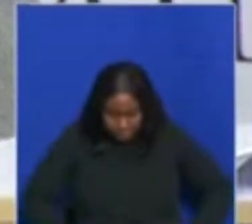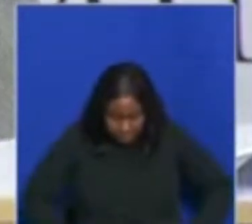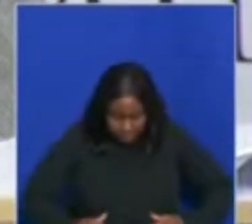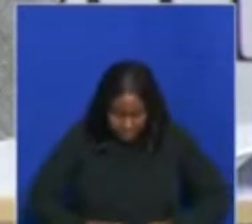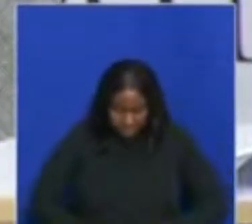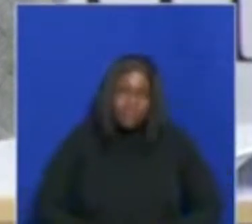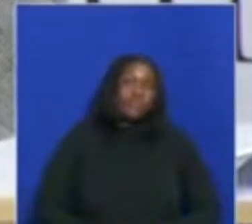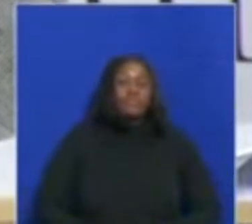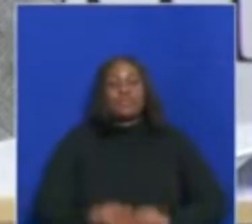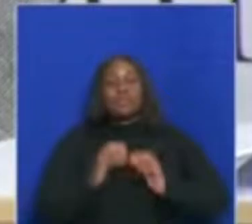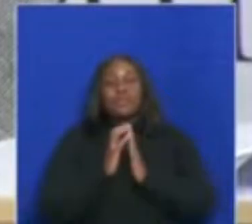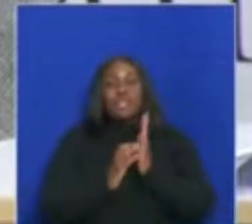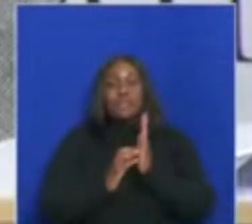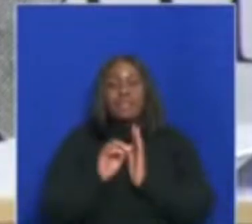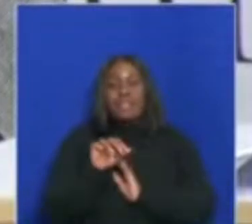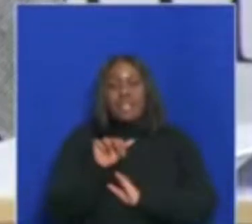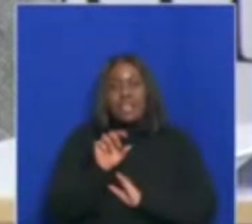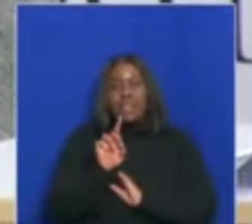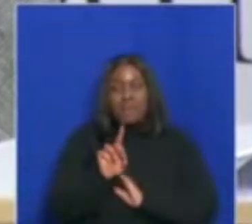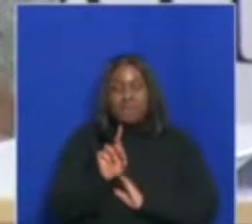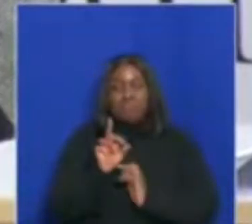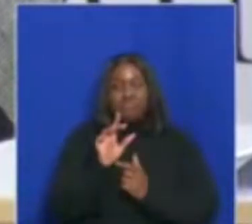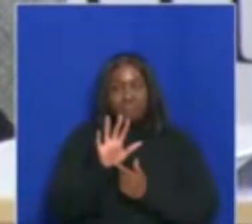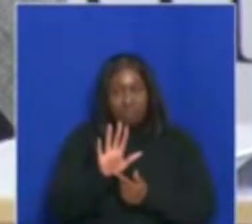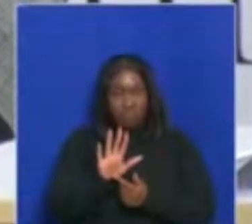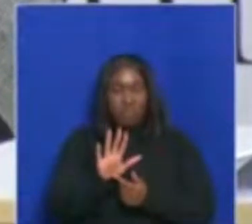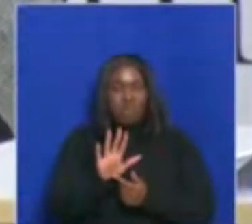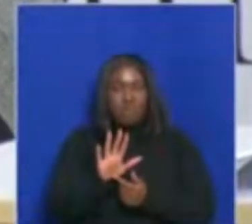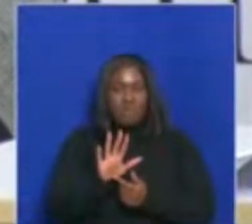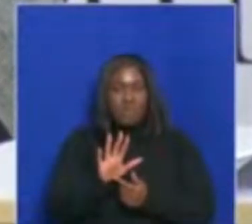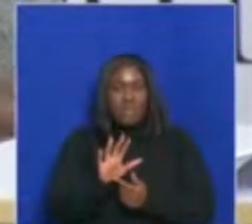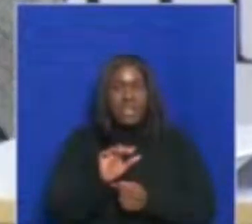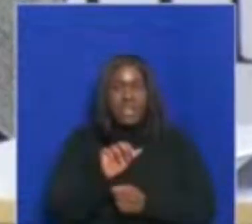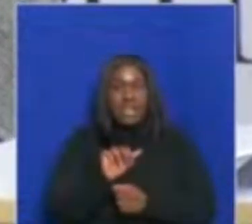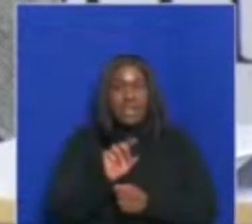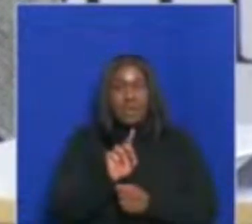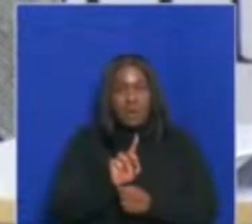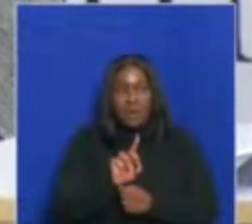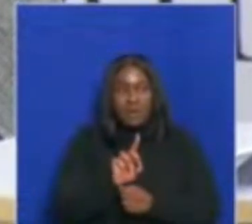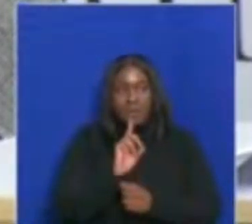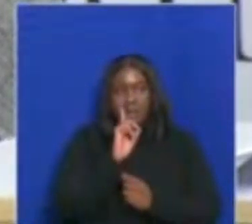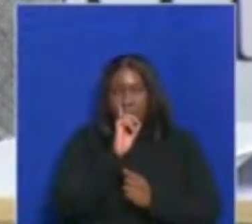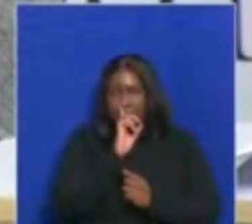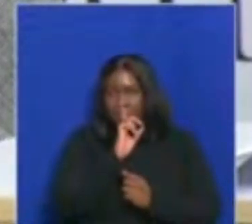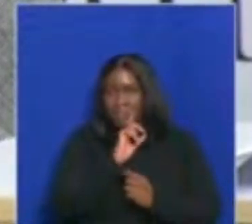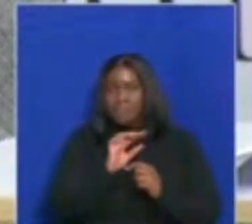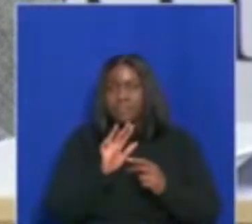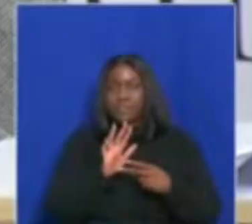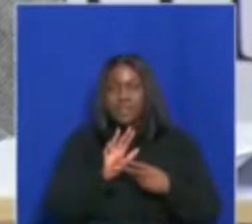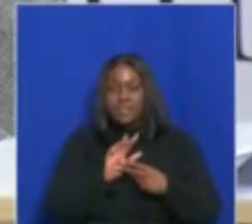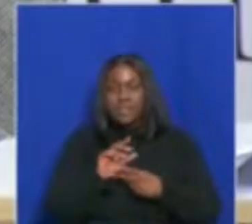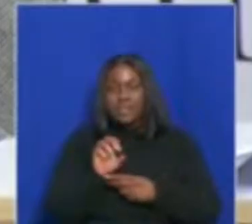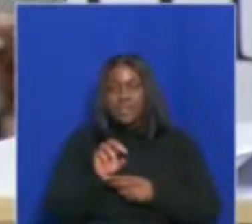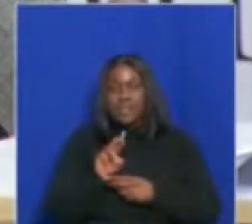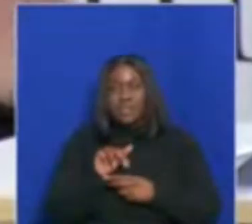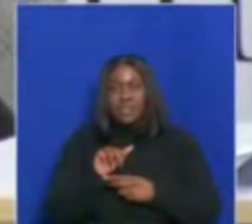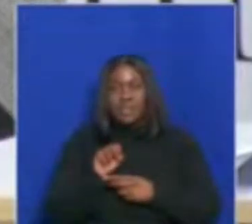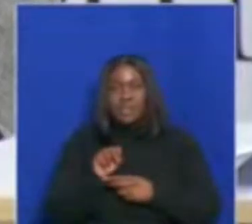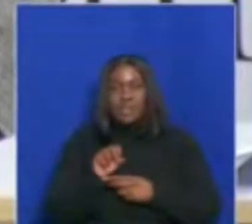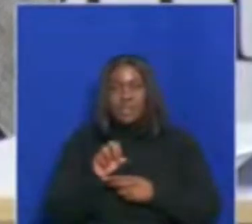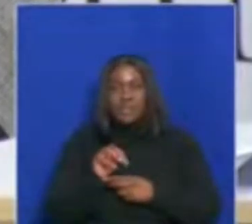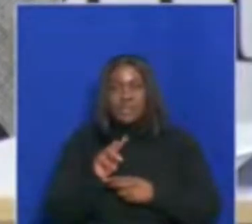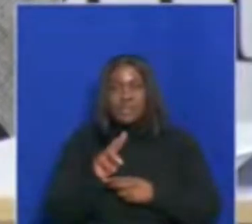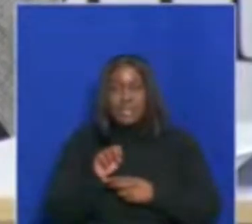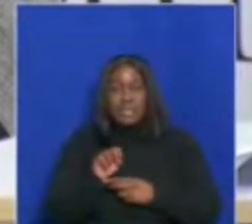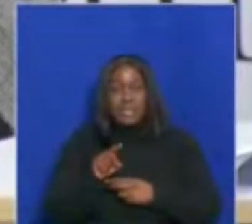that points out to, A1 and then Erasmus, the statement of Eugene Erasmus that points out to